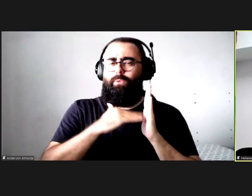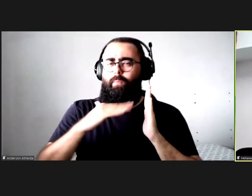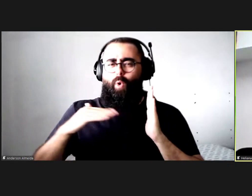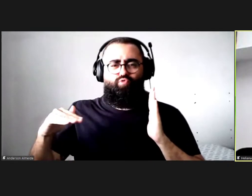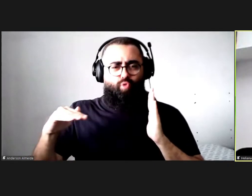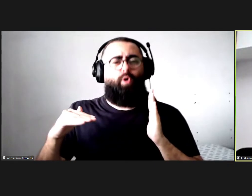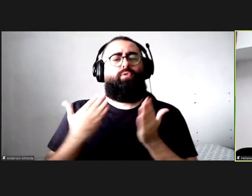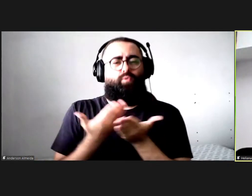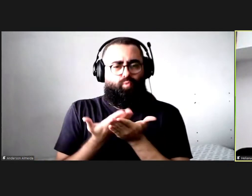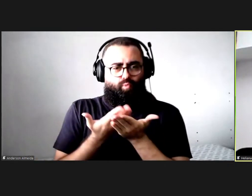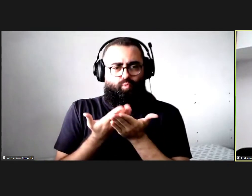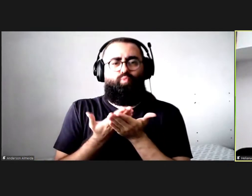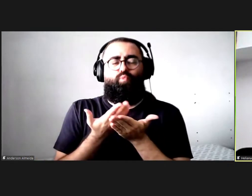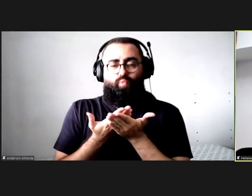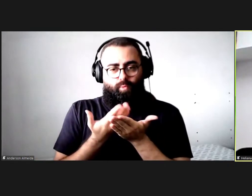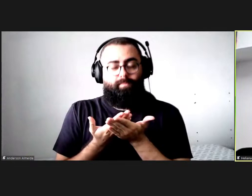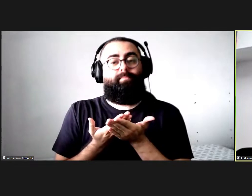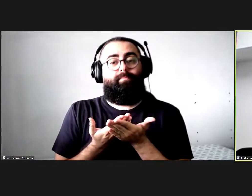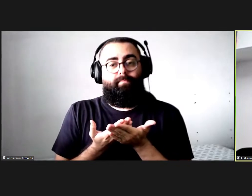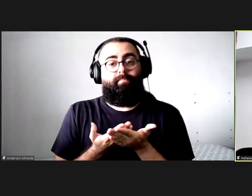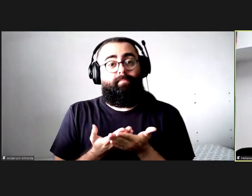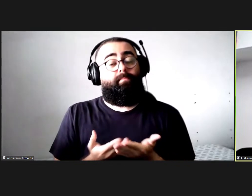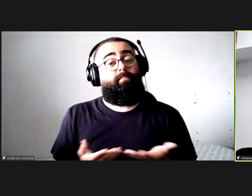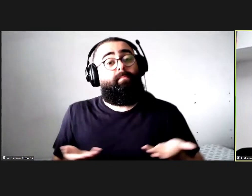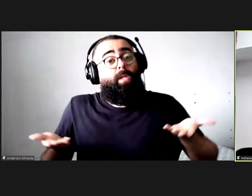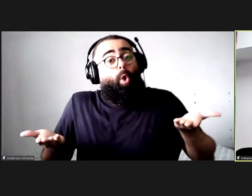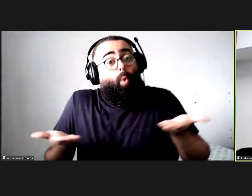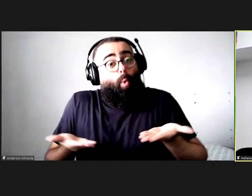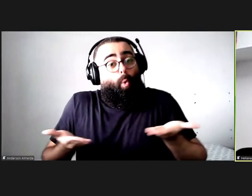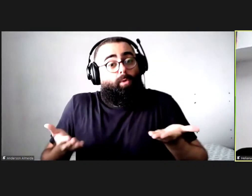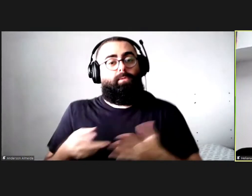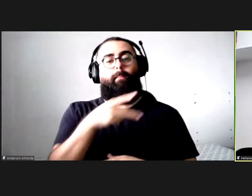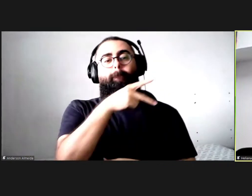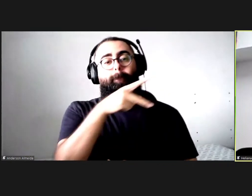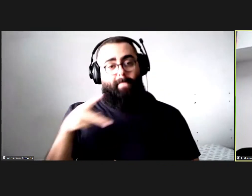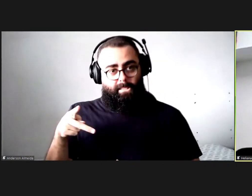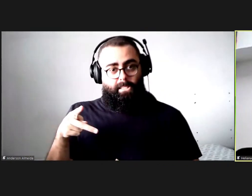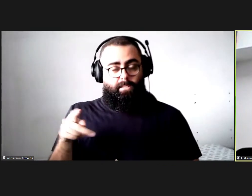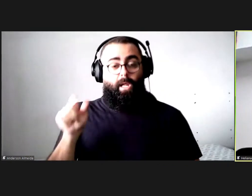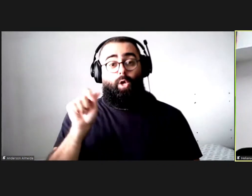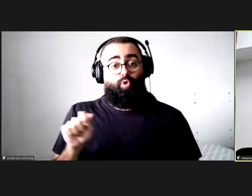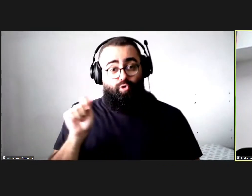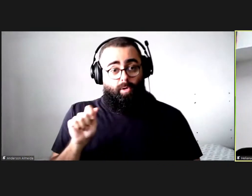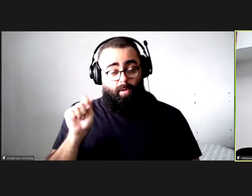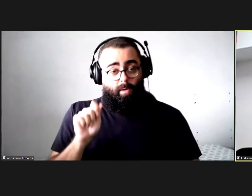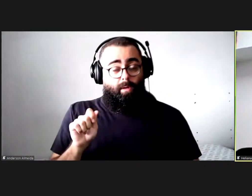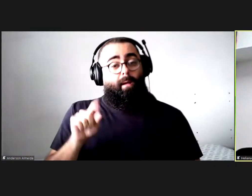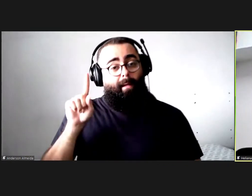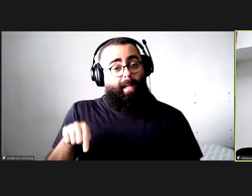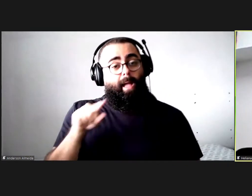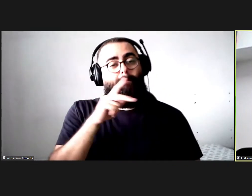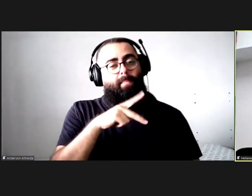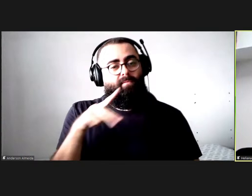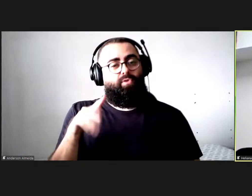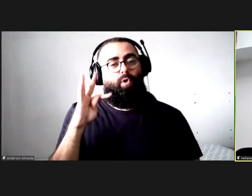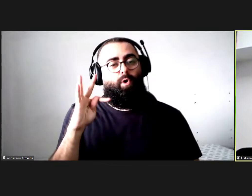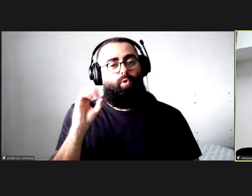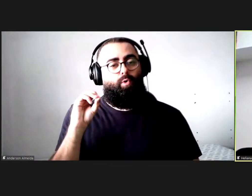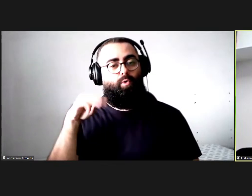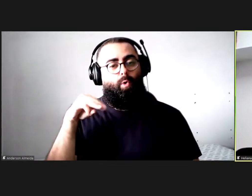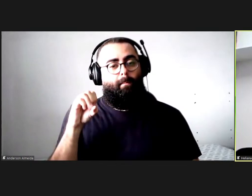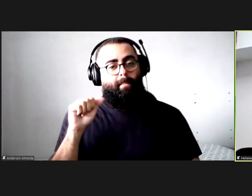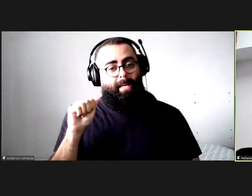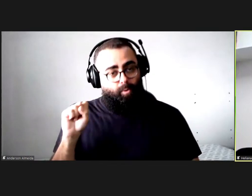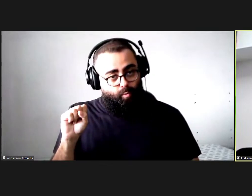And currently, the president of the association is Professor Tommaso Raso, in whose behalf